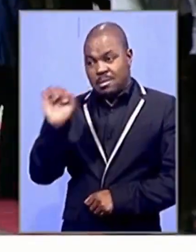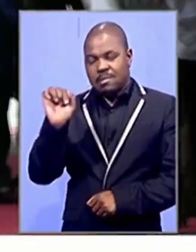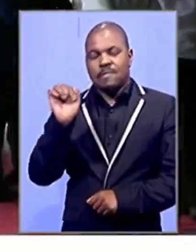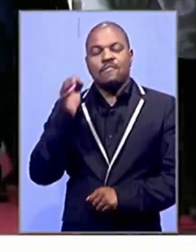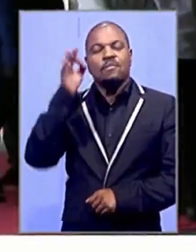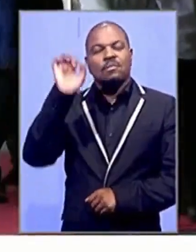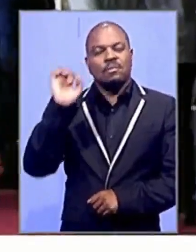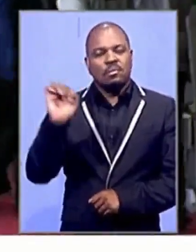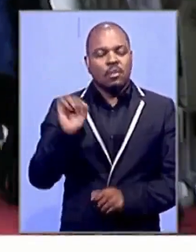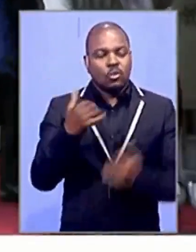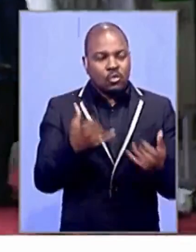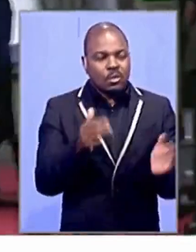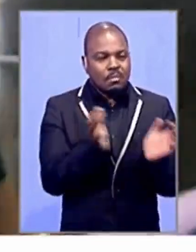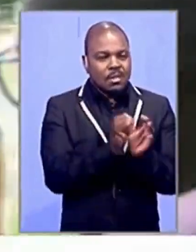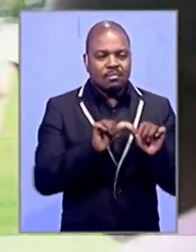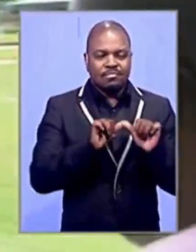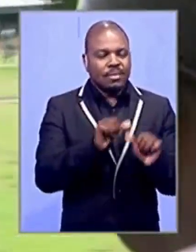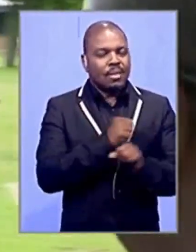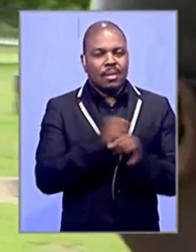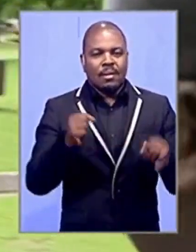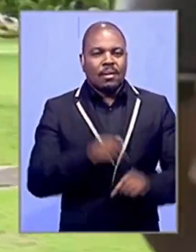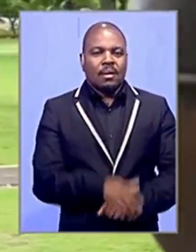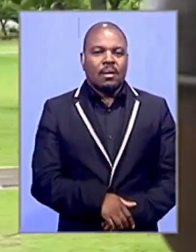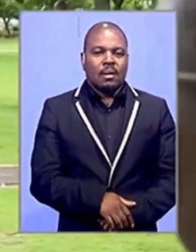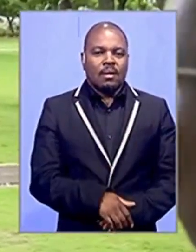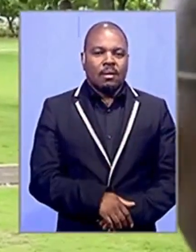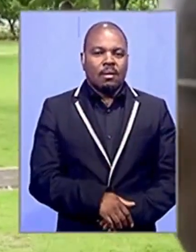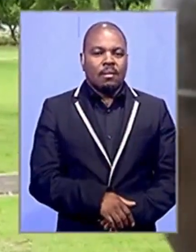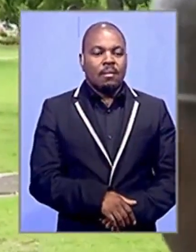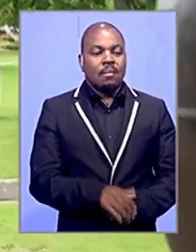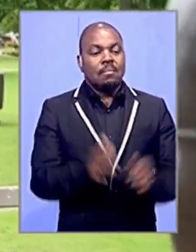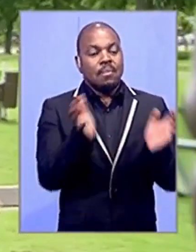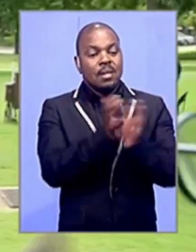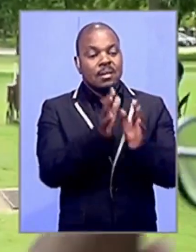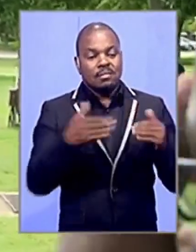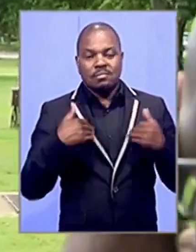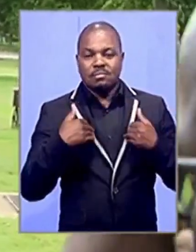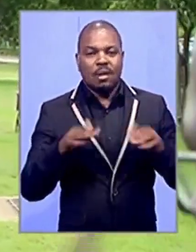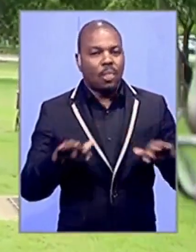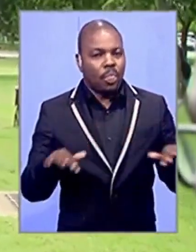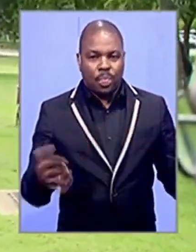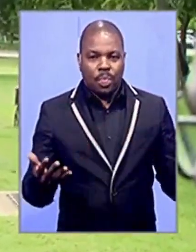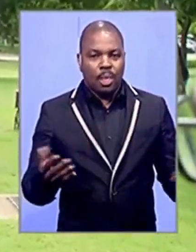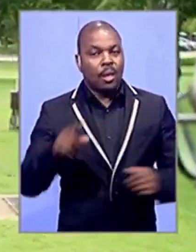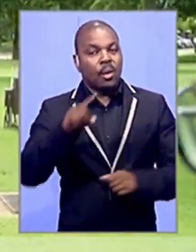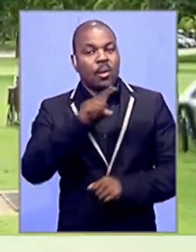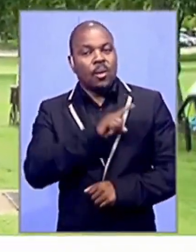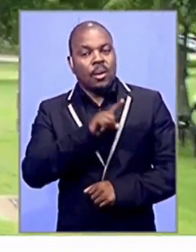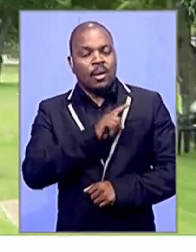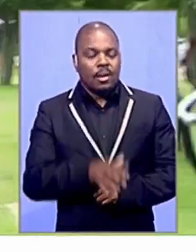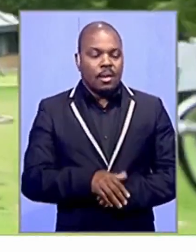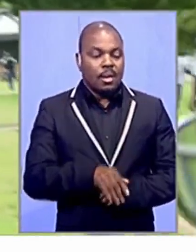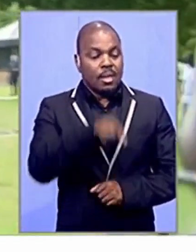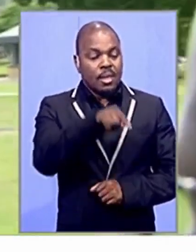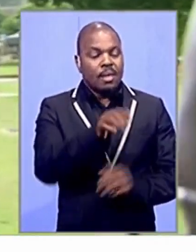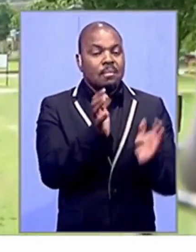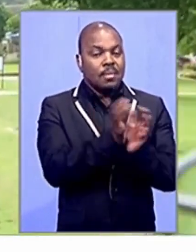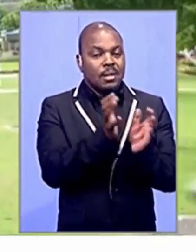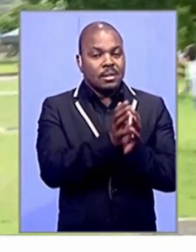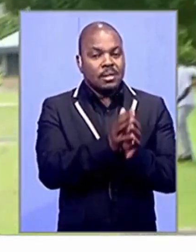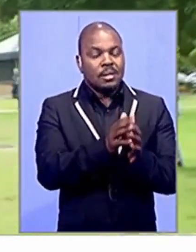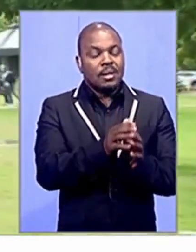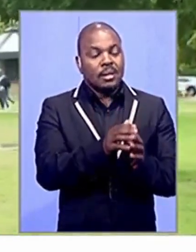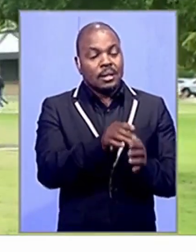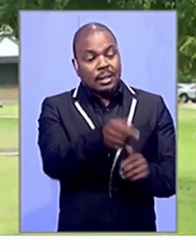senka ya thoma le go thoma. The meeting did not even start because the meeting itself started in a wrong